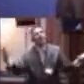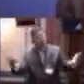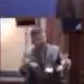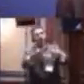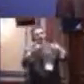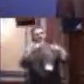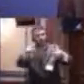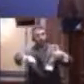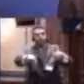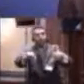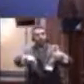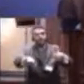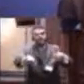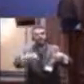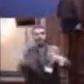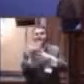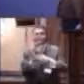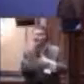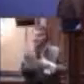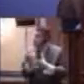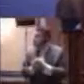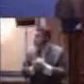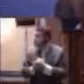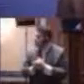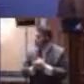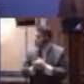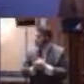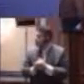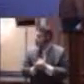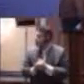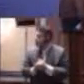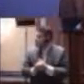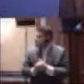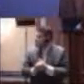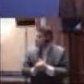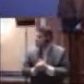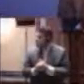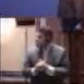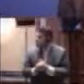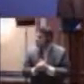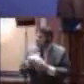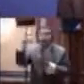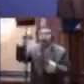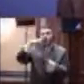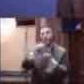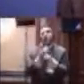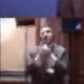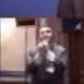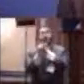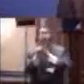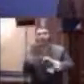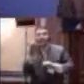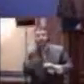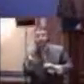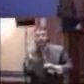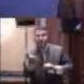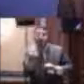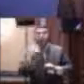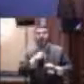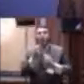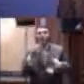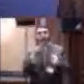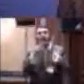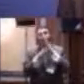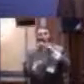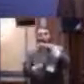like, I mean, parliamentary election first or constitution writing first in Egypt. Also the definition of public inclusion